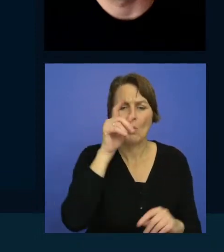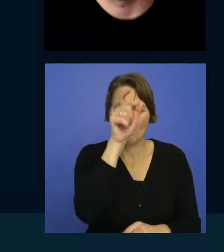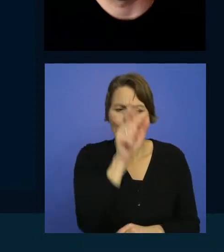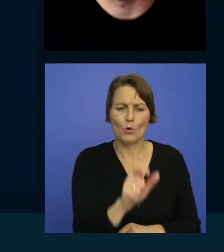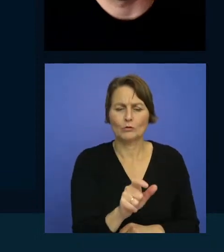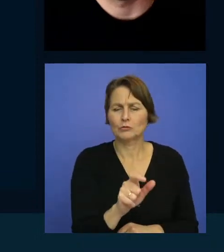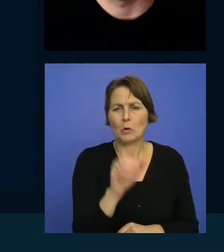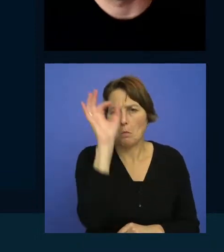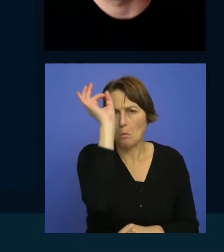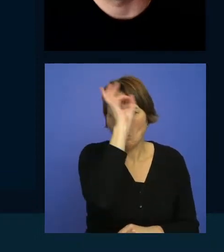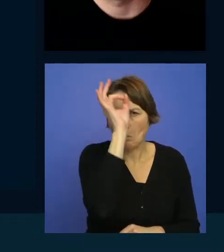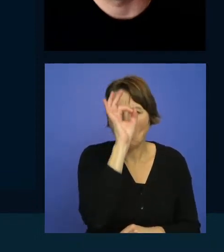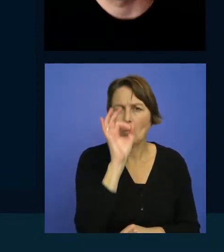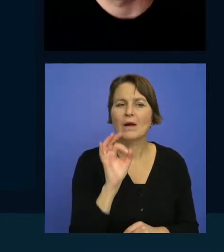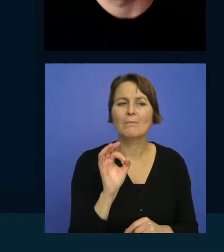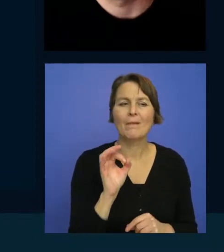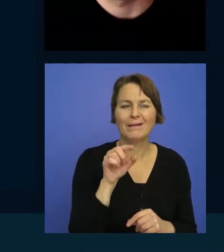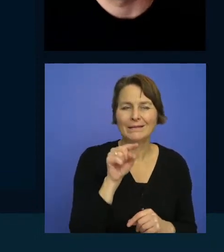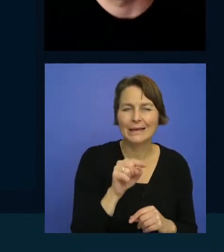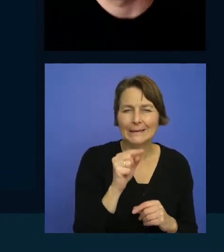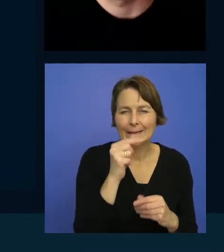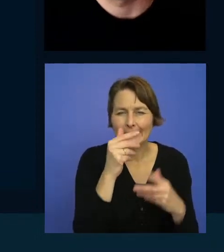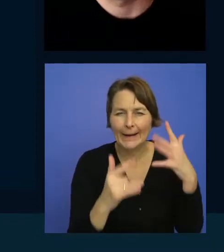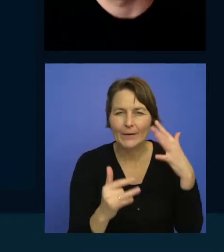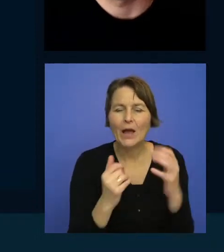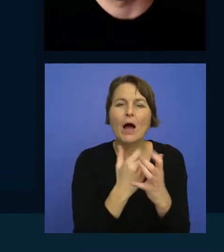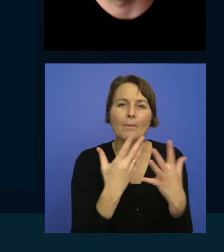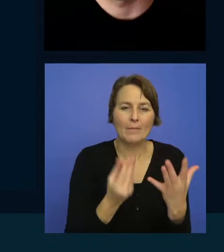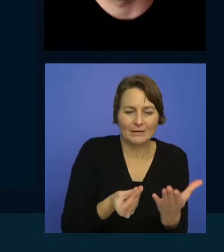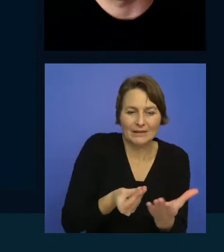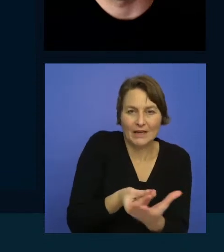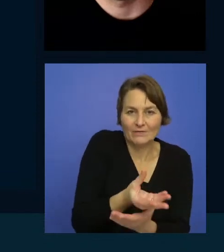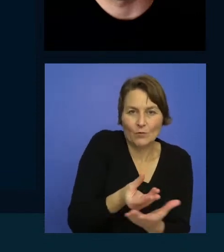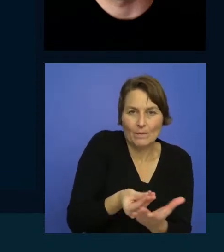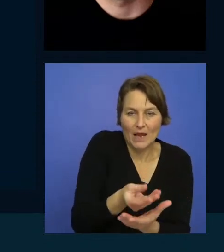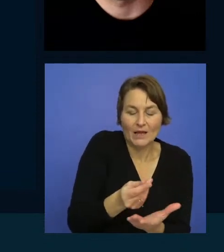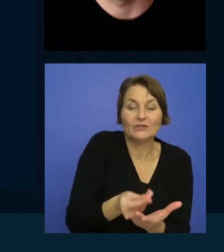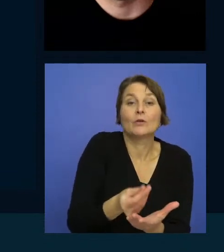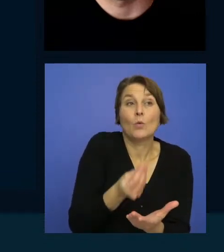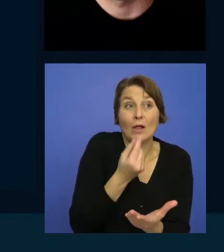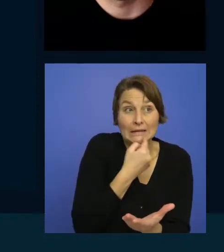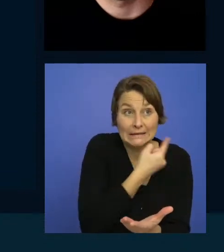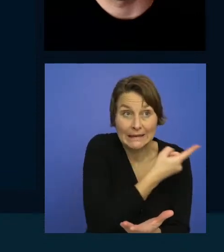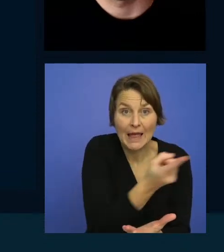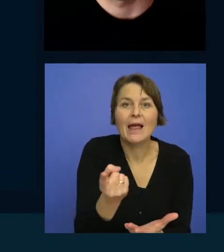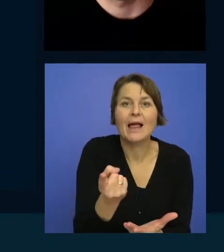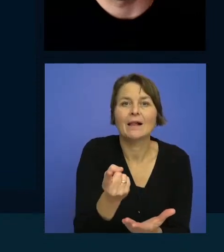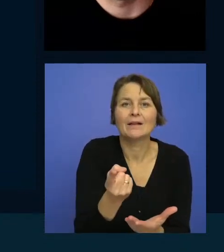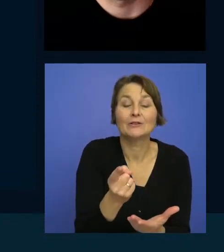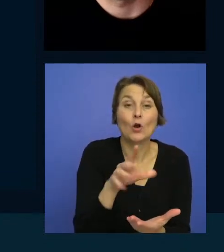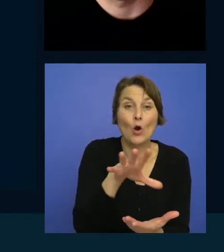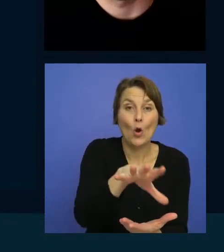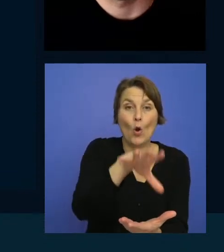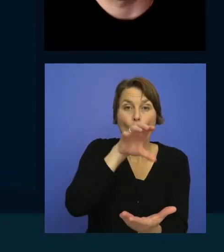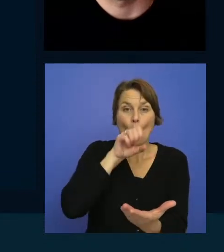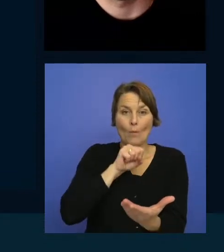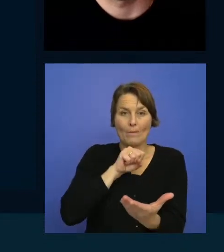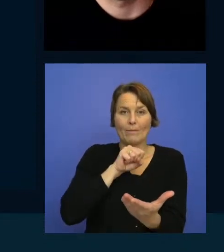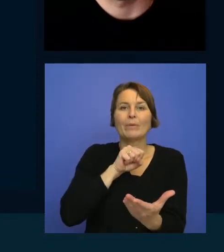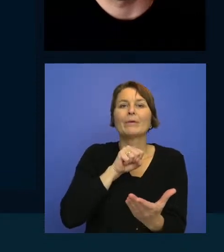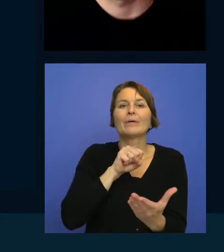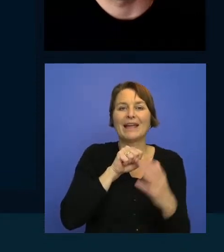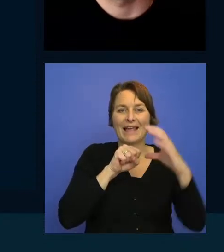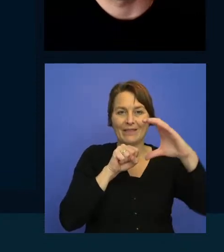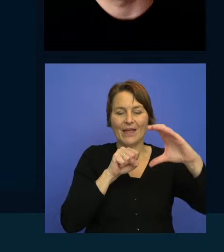also calculates the amount of information that is revealed in the query and subtracts that from an overall privacy